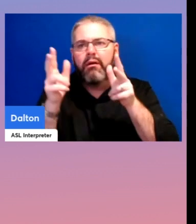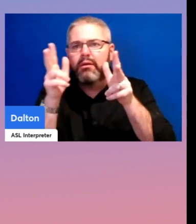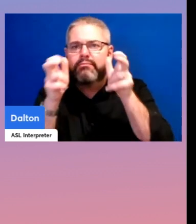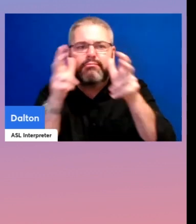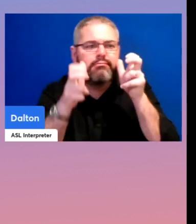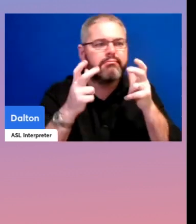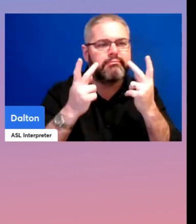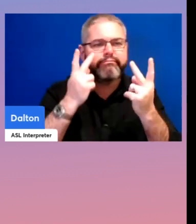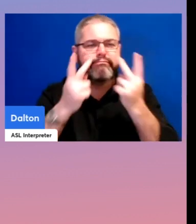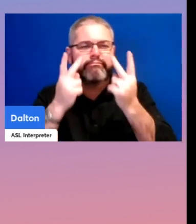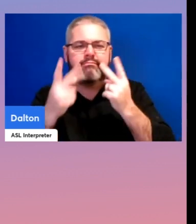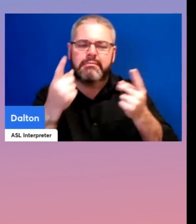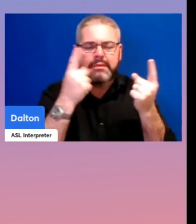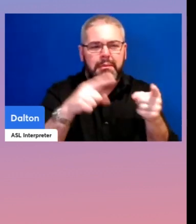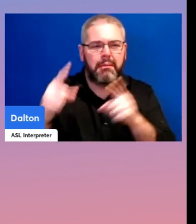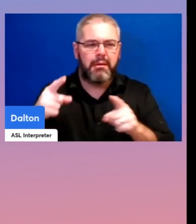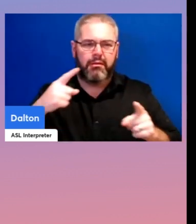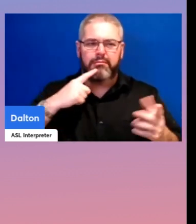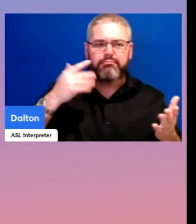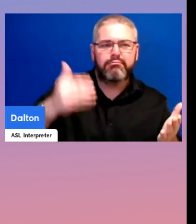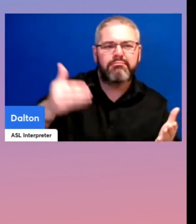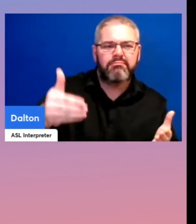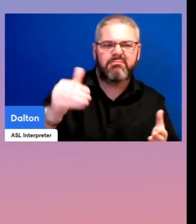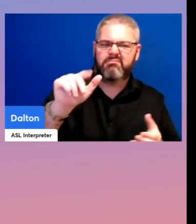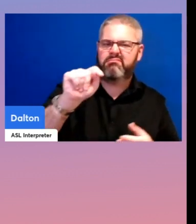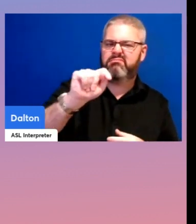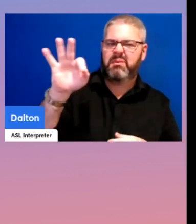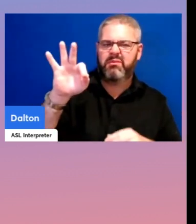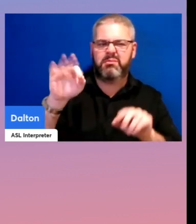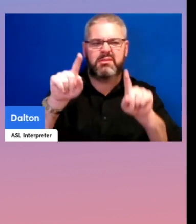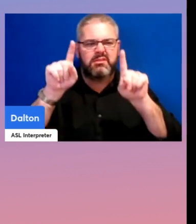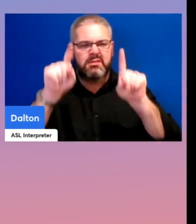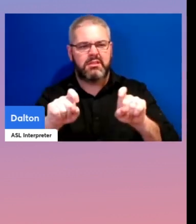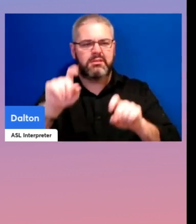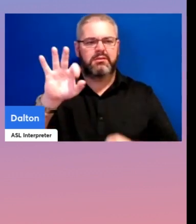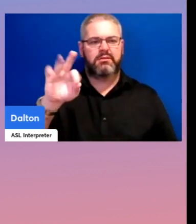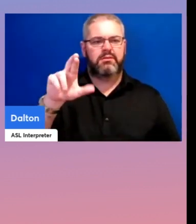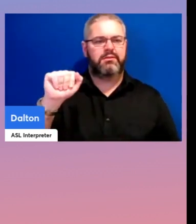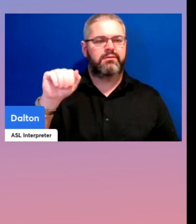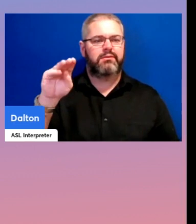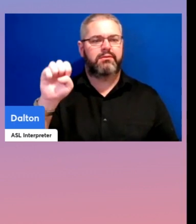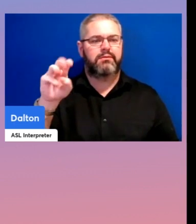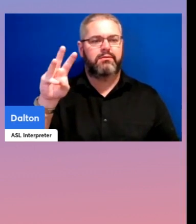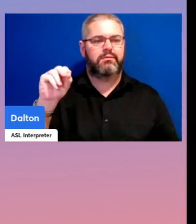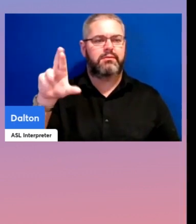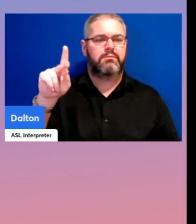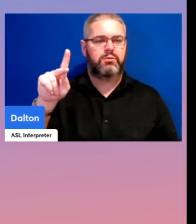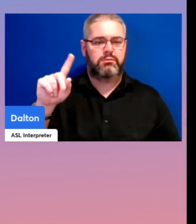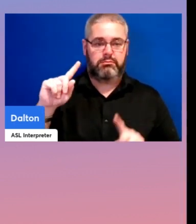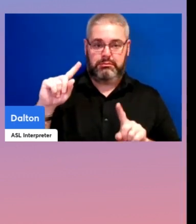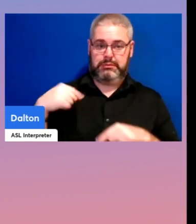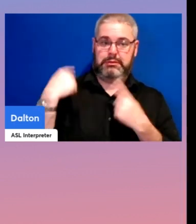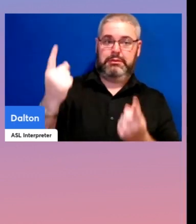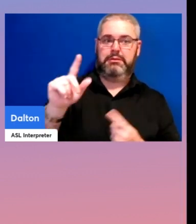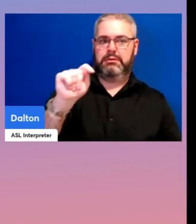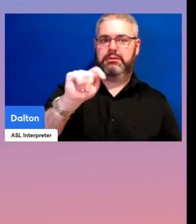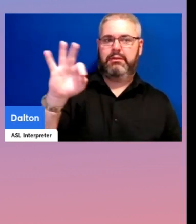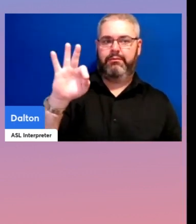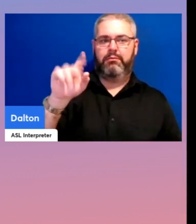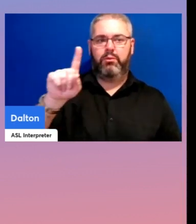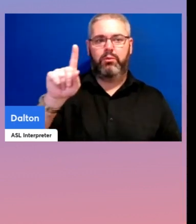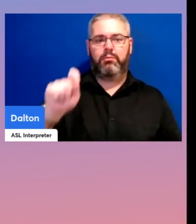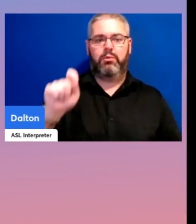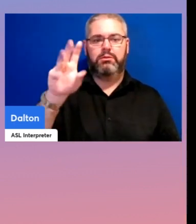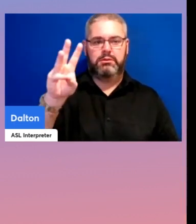seen the Terraform test framework. So this is available since Terraform 1.6 and it was recently